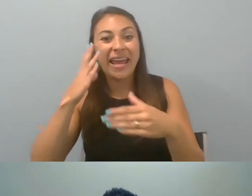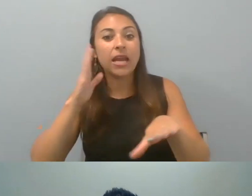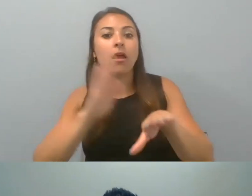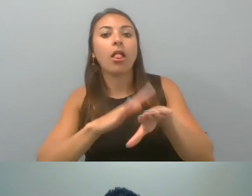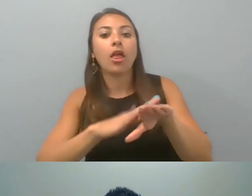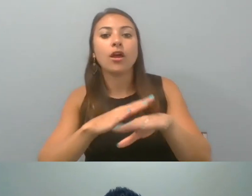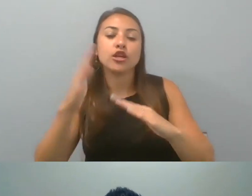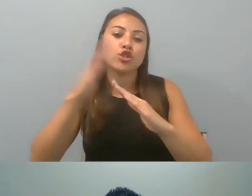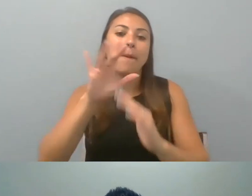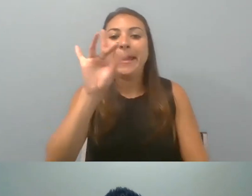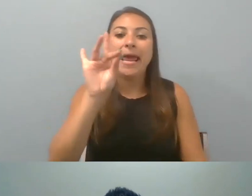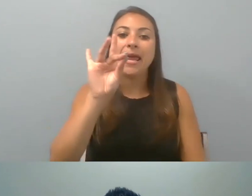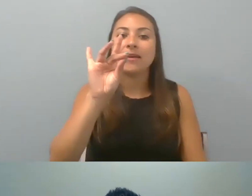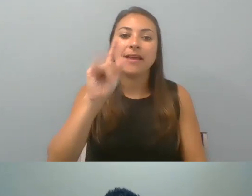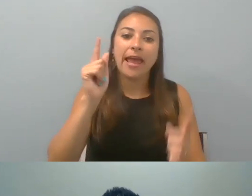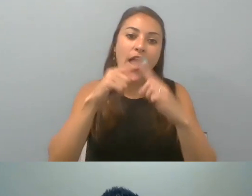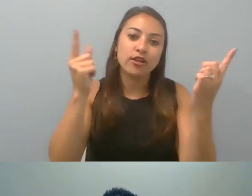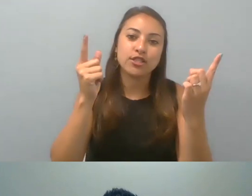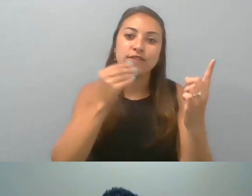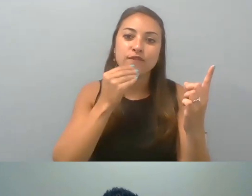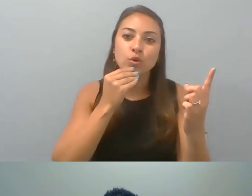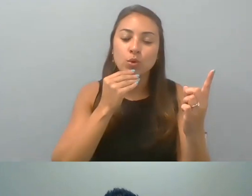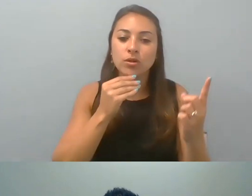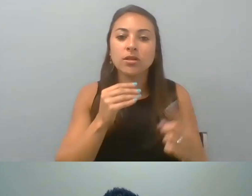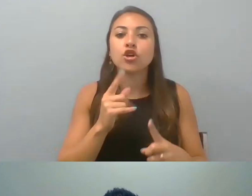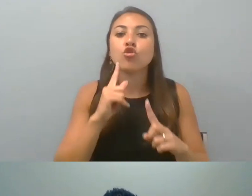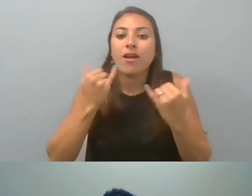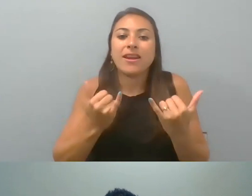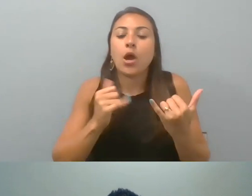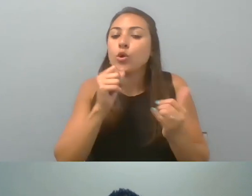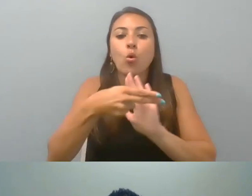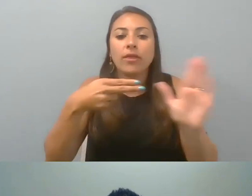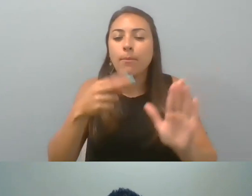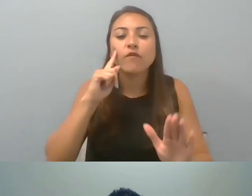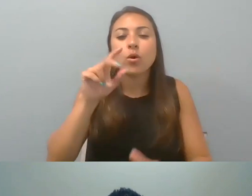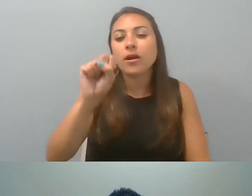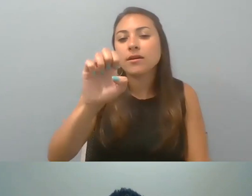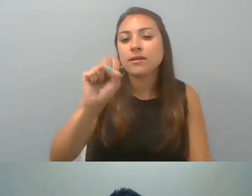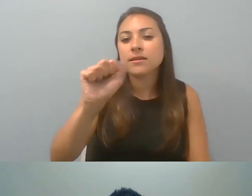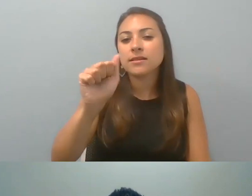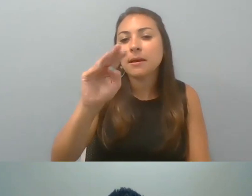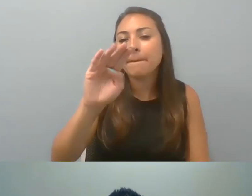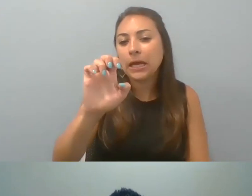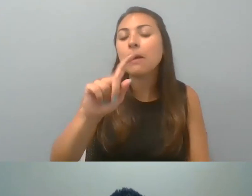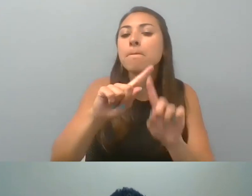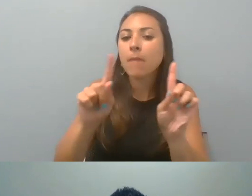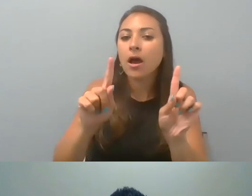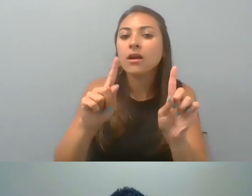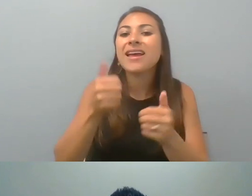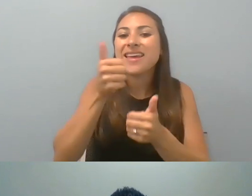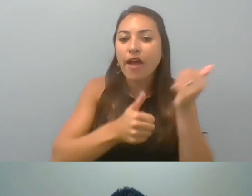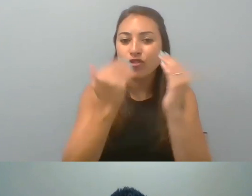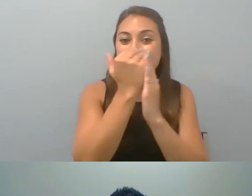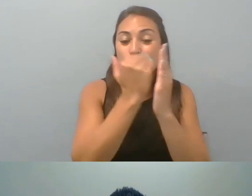know sesame is coming down the pipe. We don't currently label for that in terms of an allergen flag, but because every single ingredient,